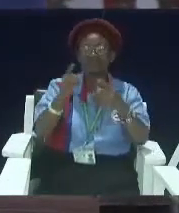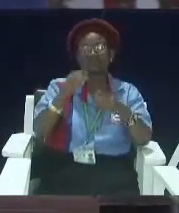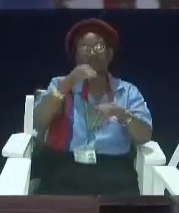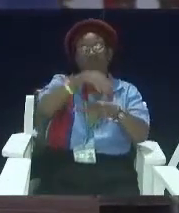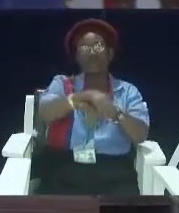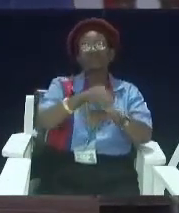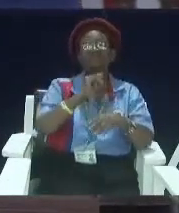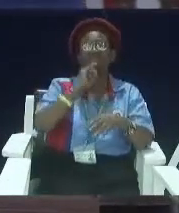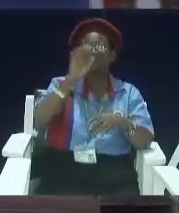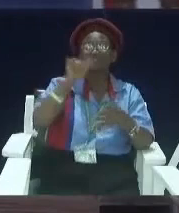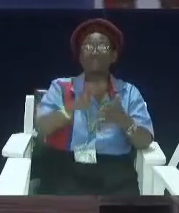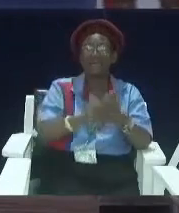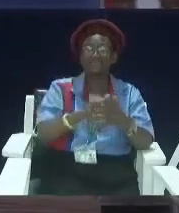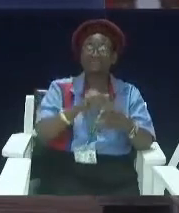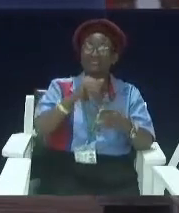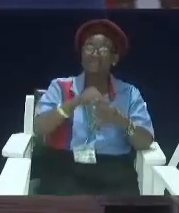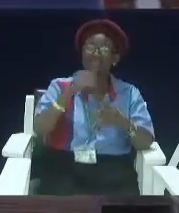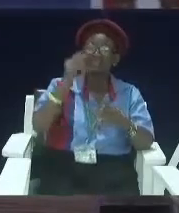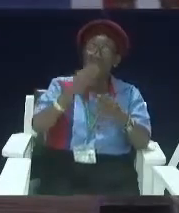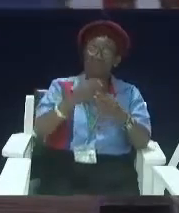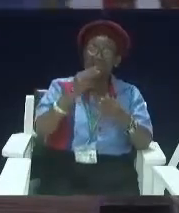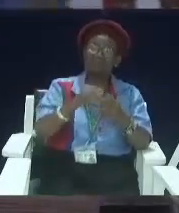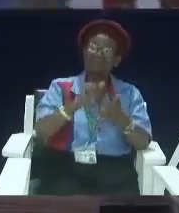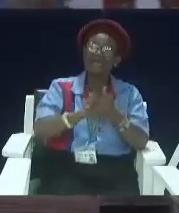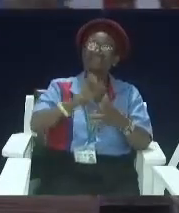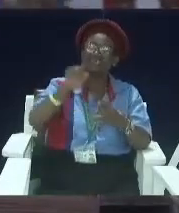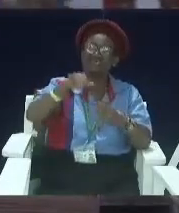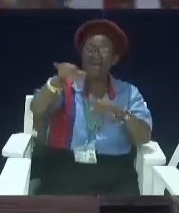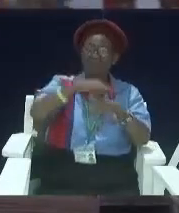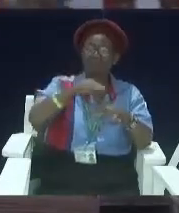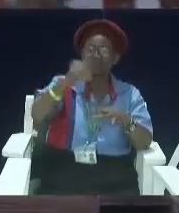is that in the name that's above every other name,